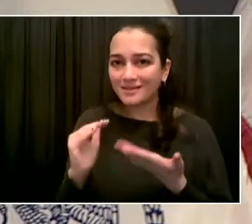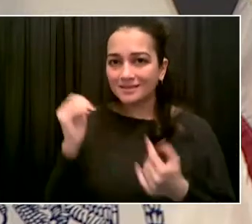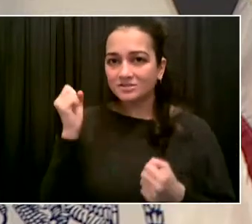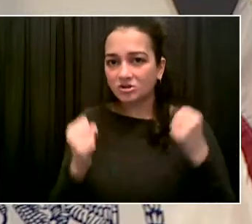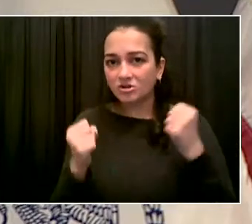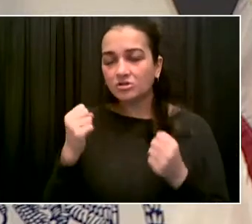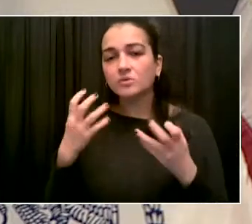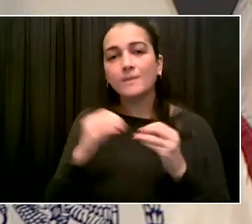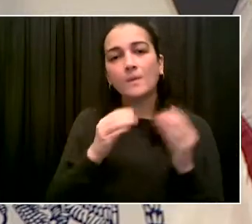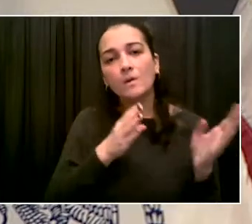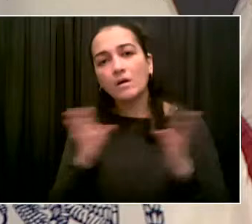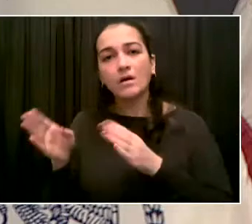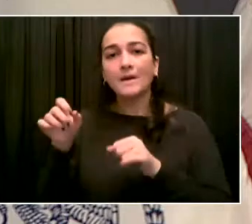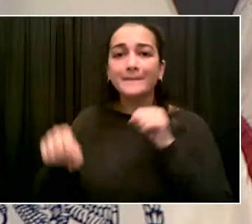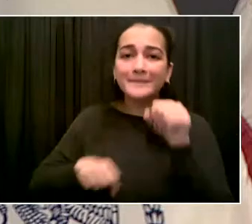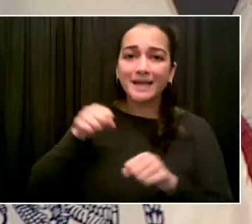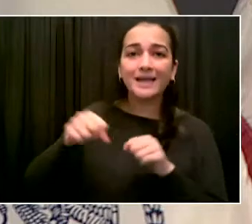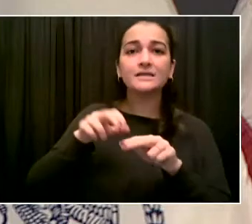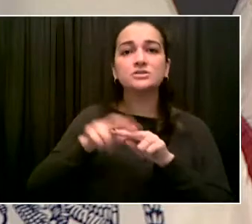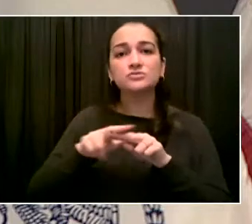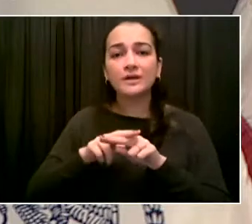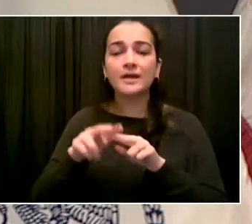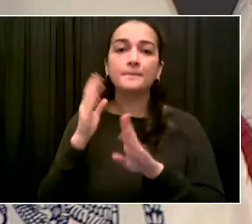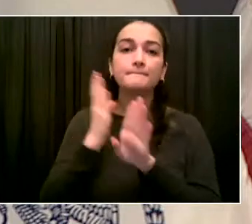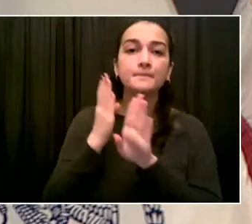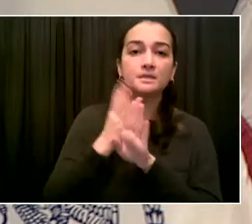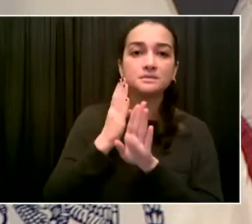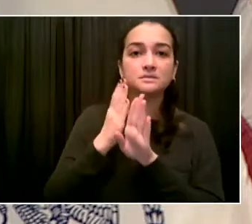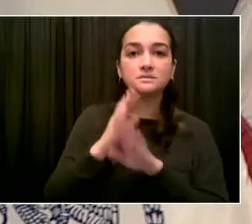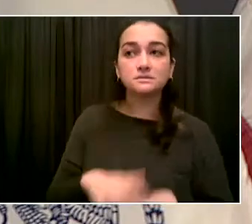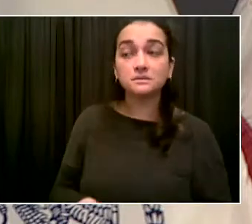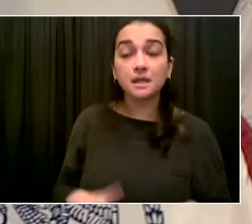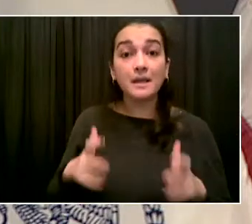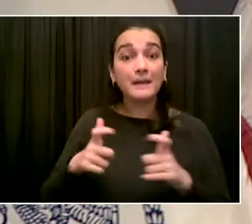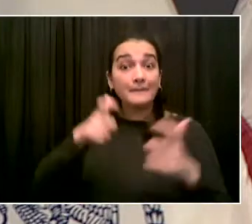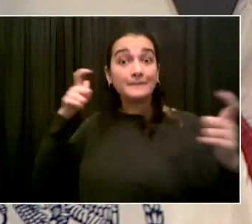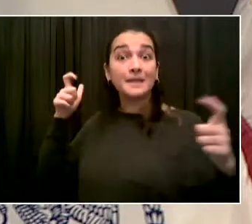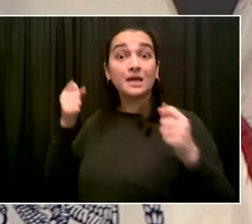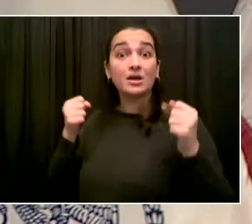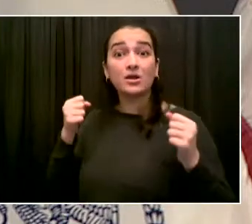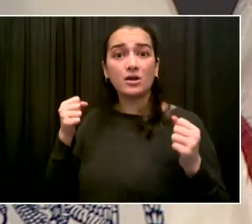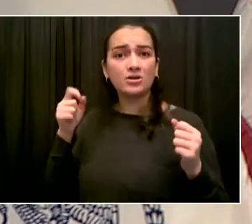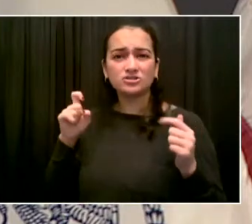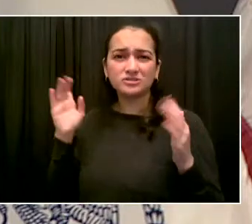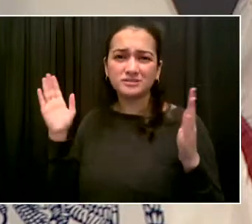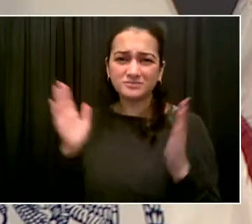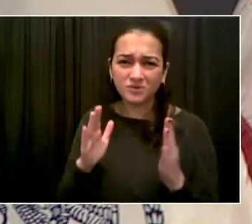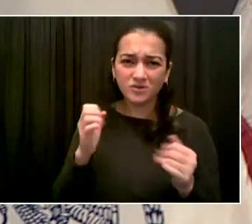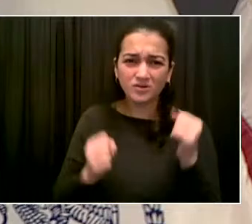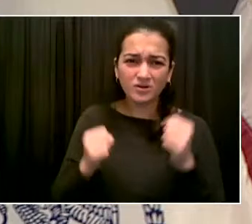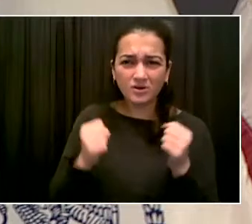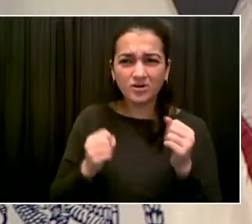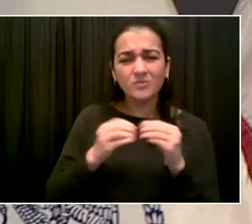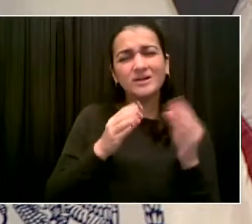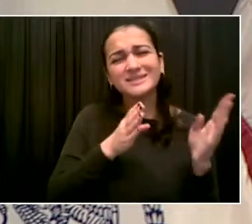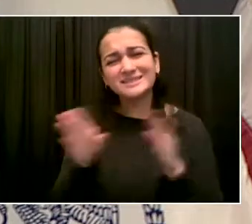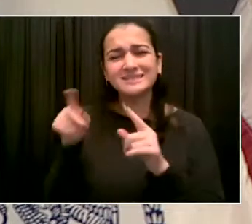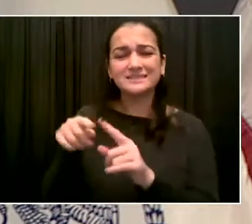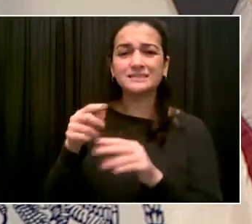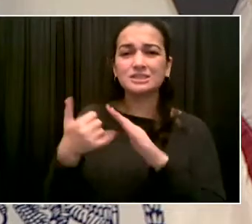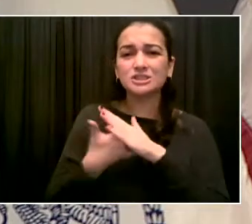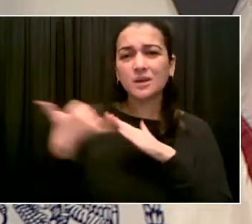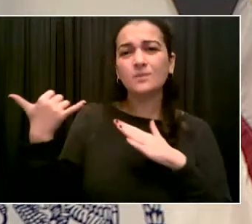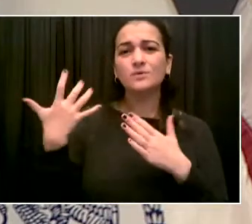gotta start downsizing for the good of the planet, let alone for the safety of our people. We gotta do